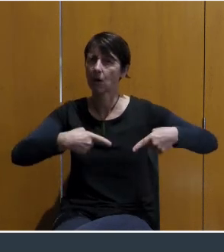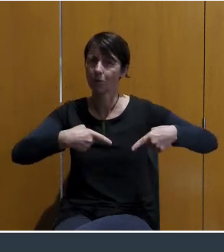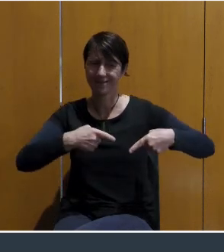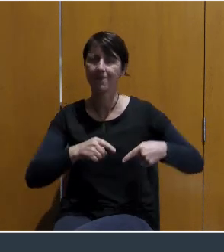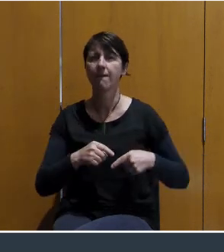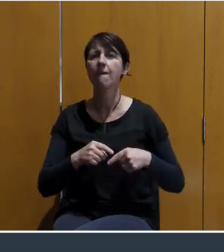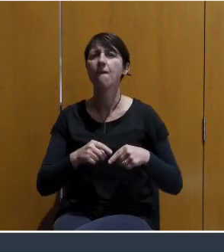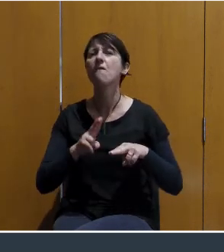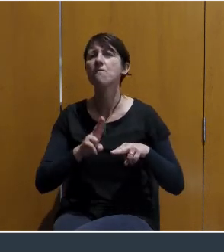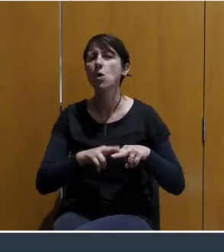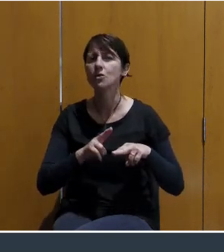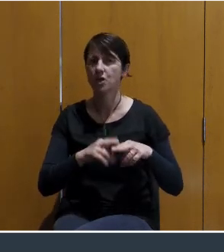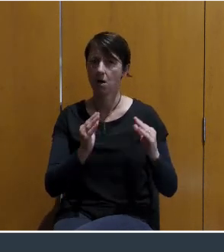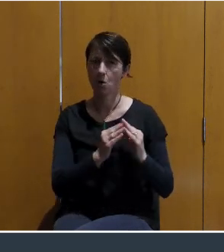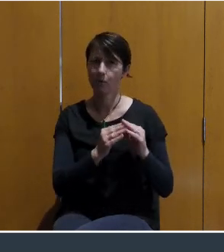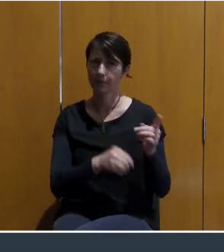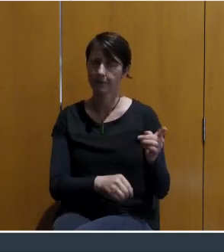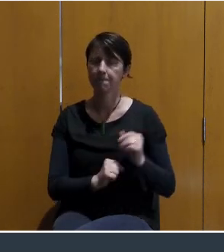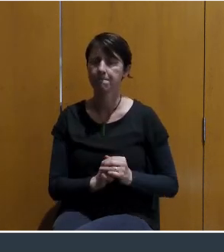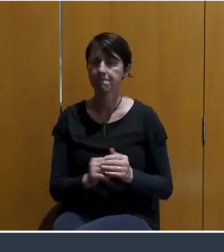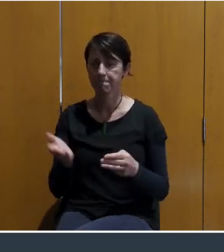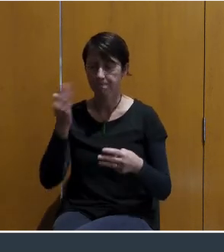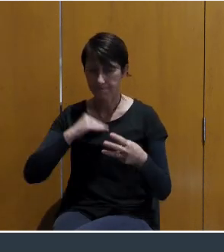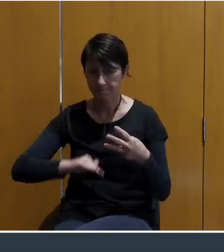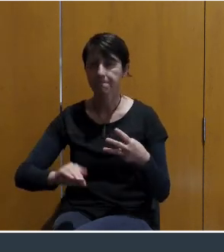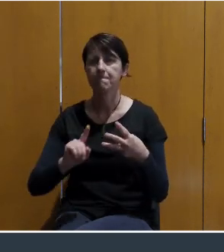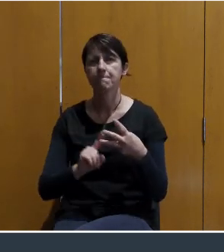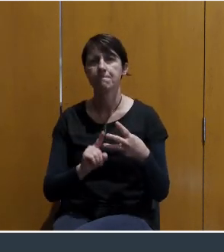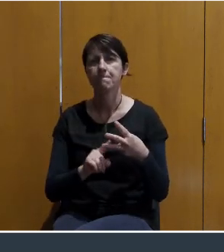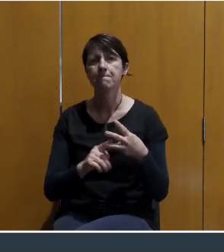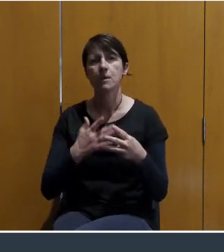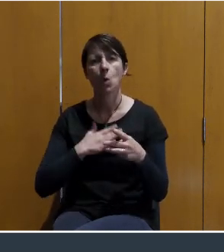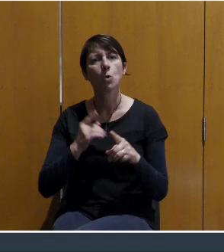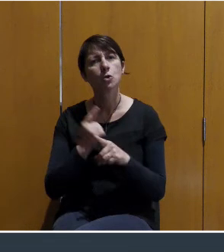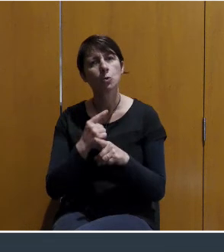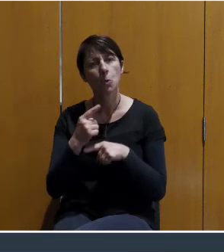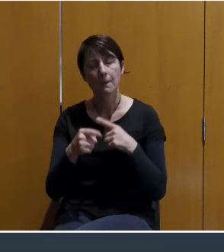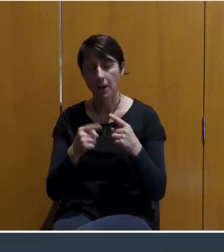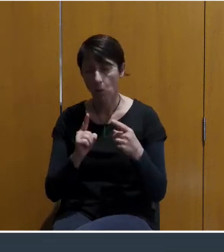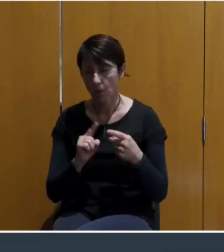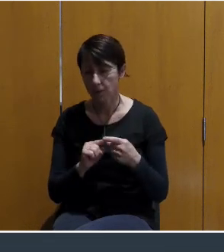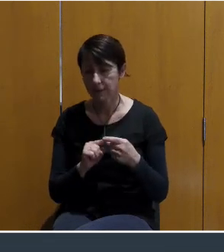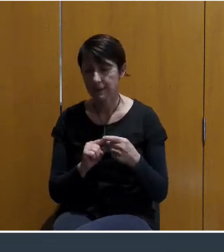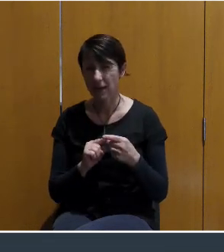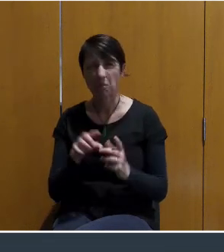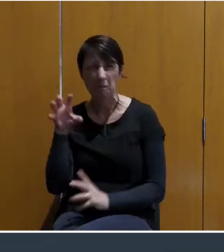And then I did also just want to highlight one final thing, which was around menacing